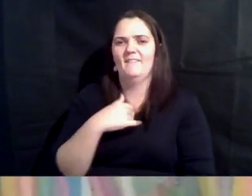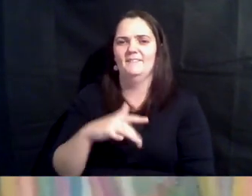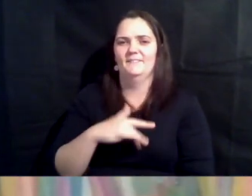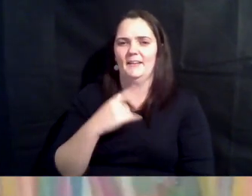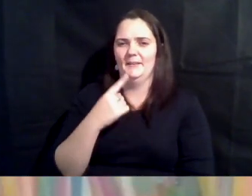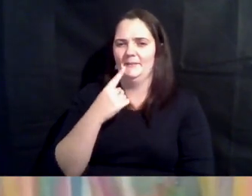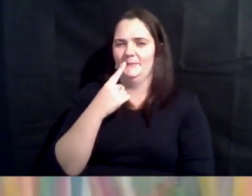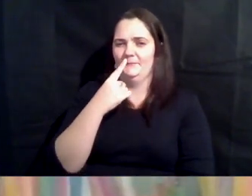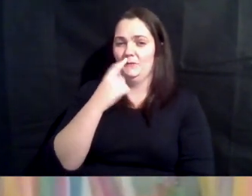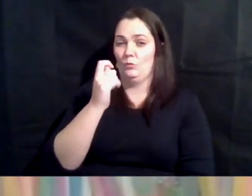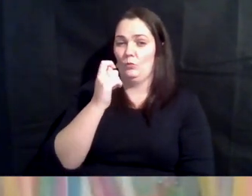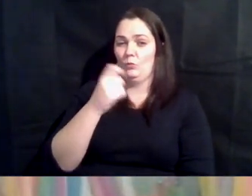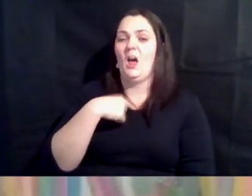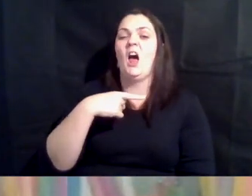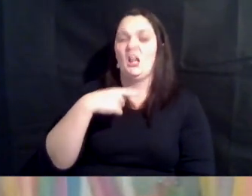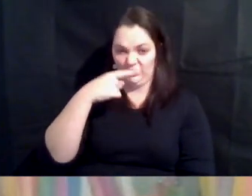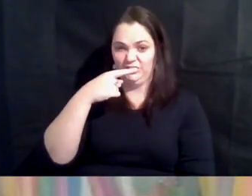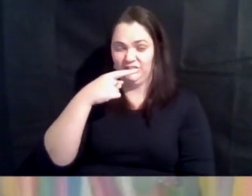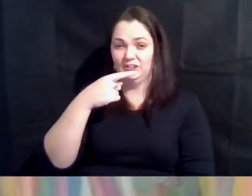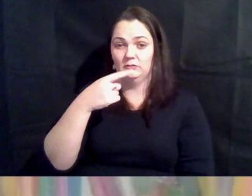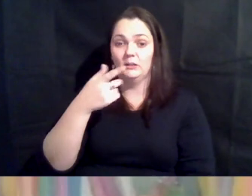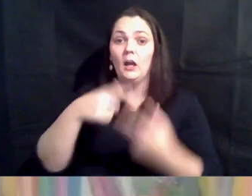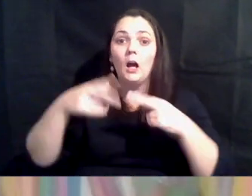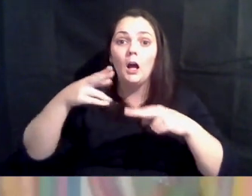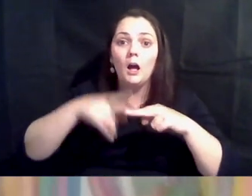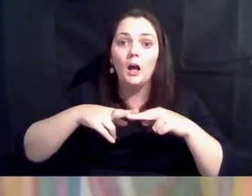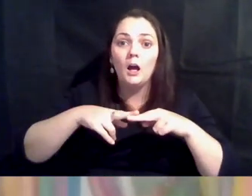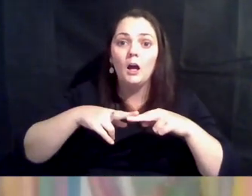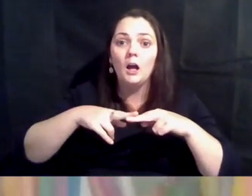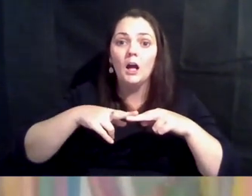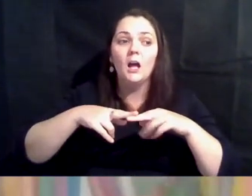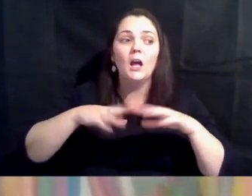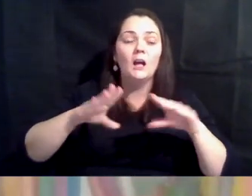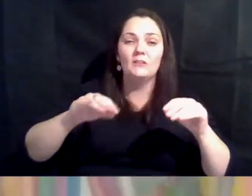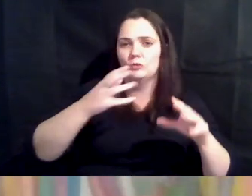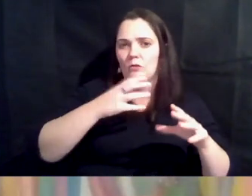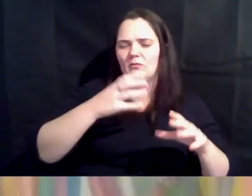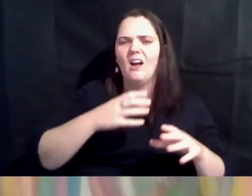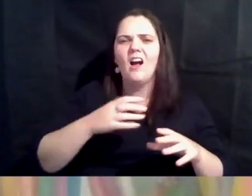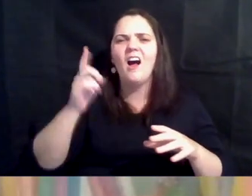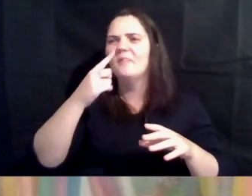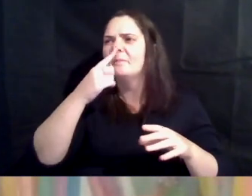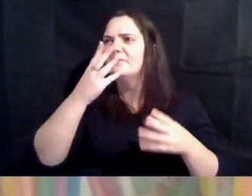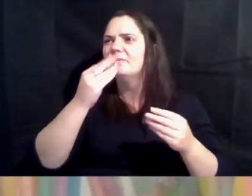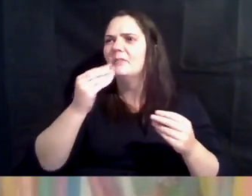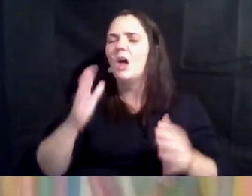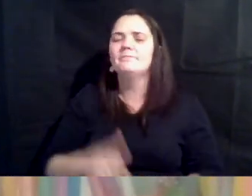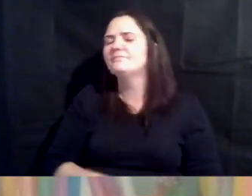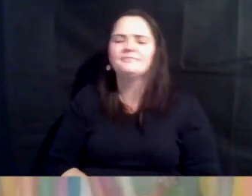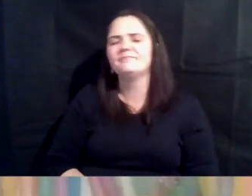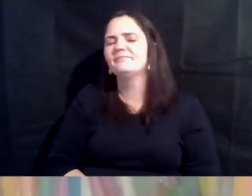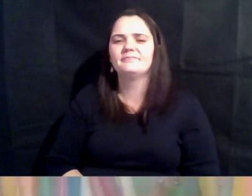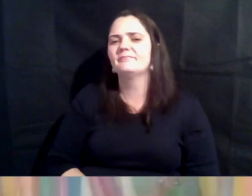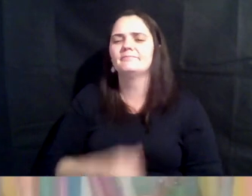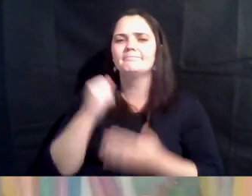some point. If that happens, just go with me. I think it's gone. Why did I mention it? I